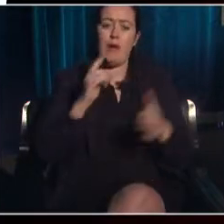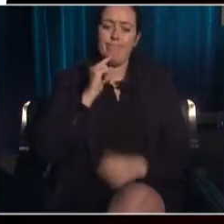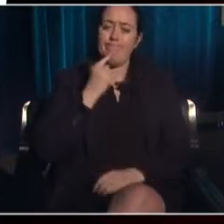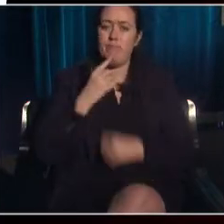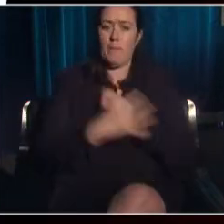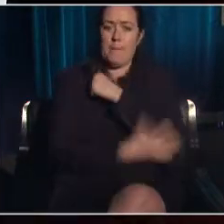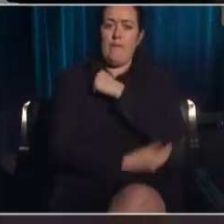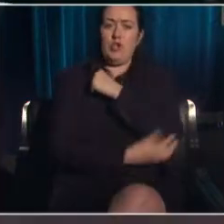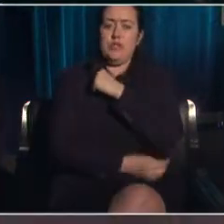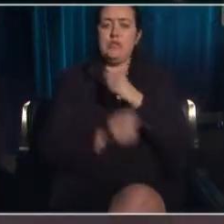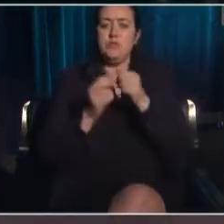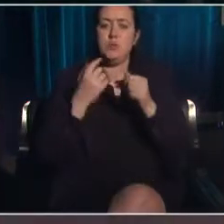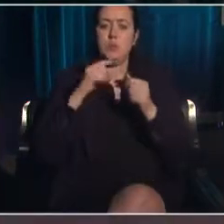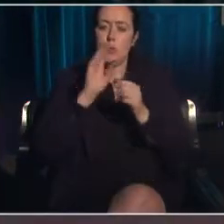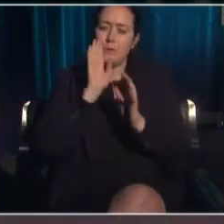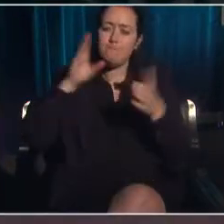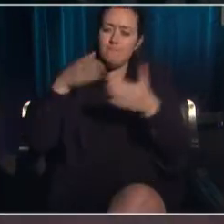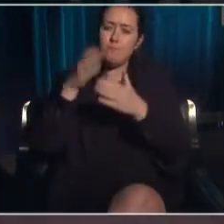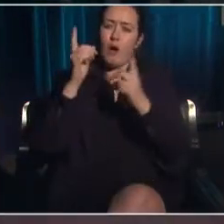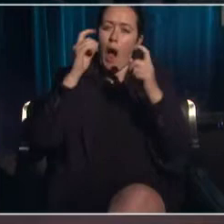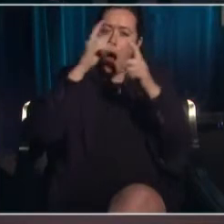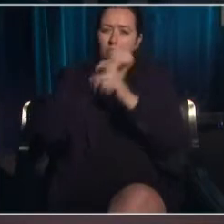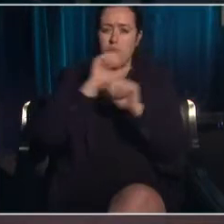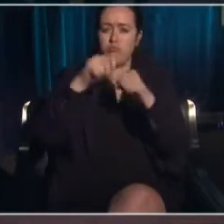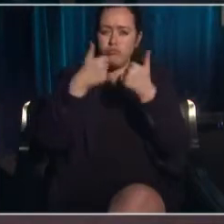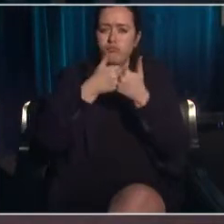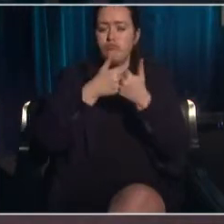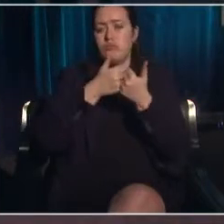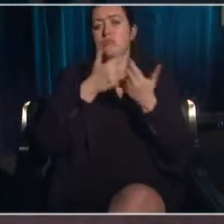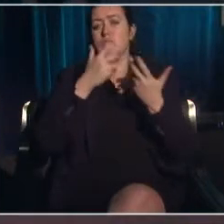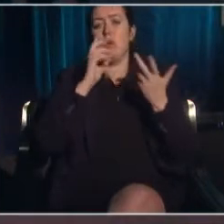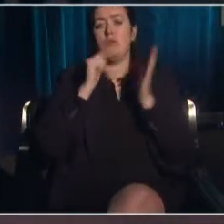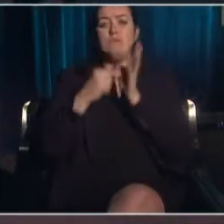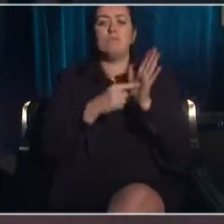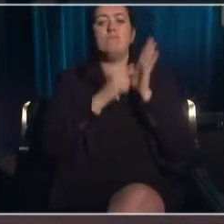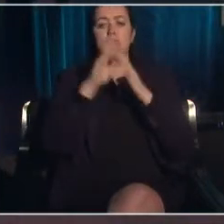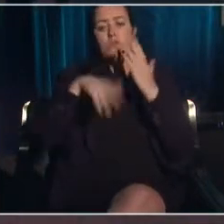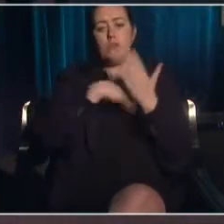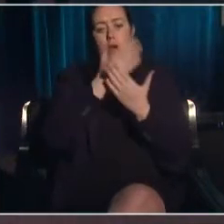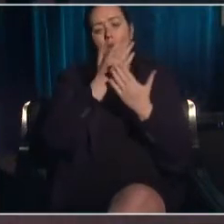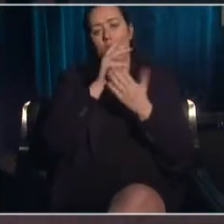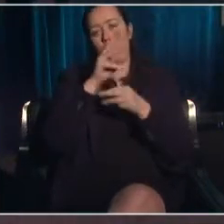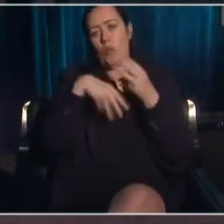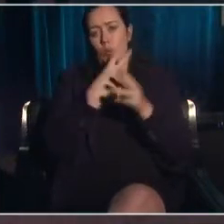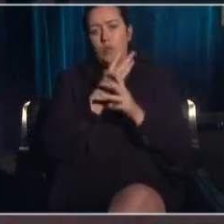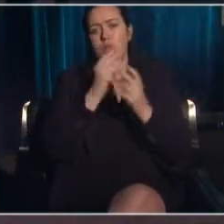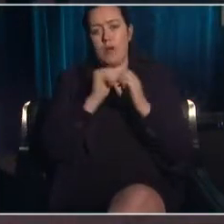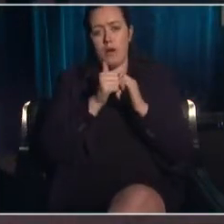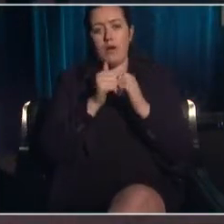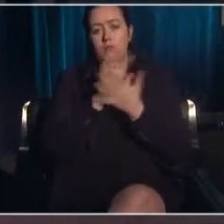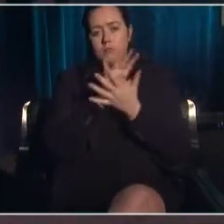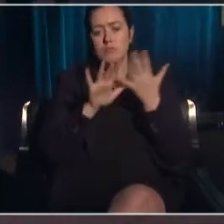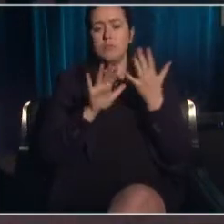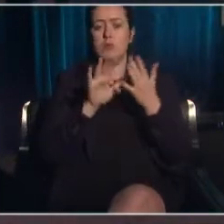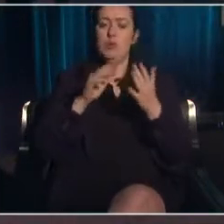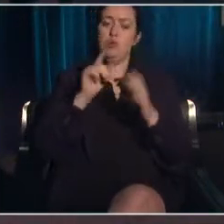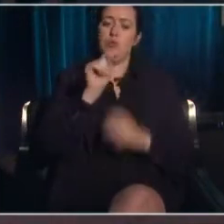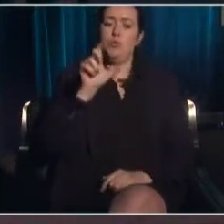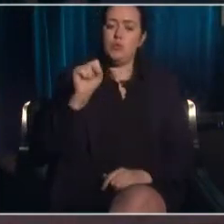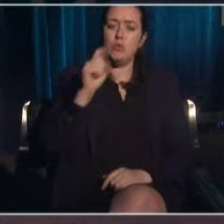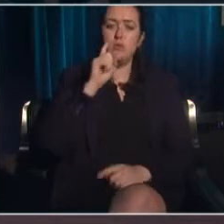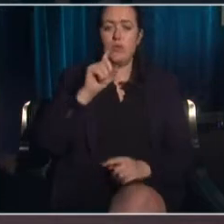going to take you around the world and share some examples of how we've mixed pop and policy, how we've used the tools of popular